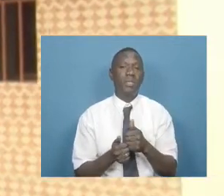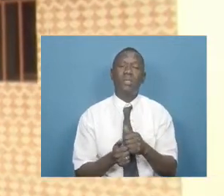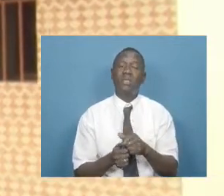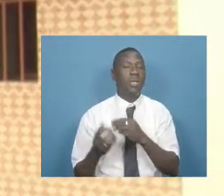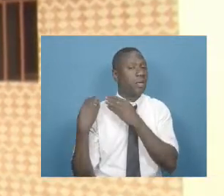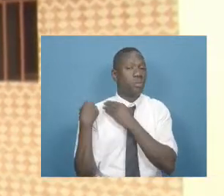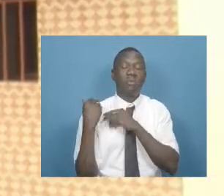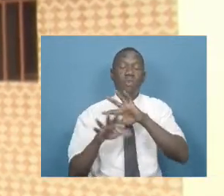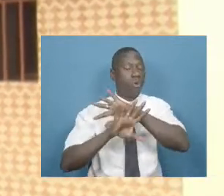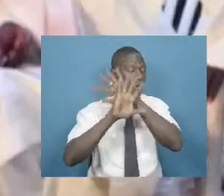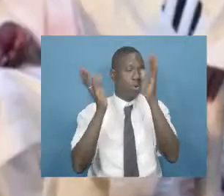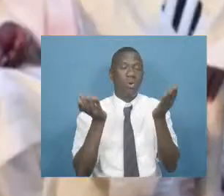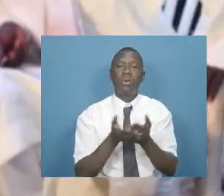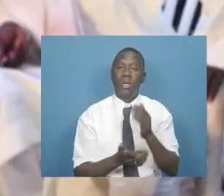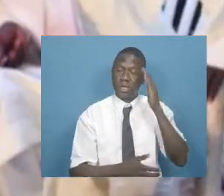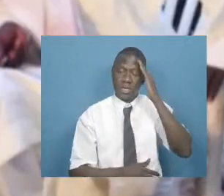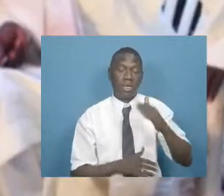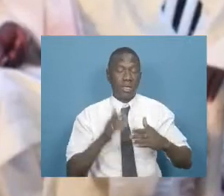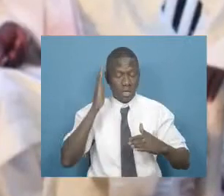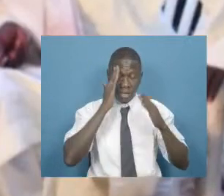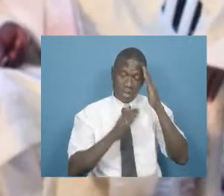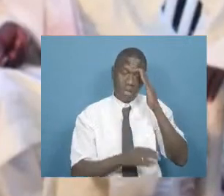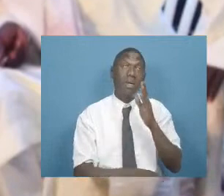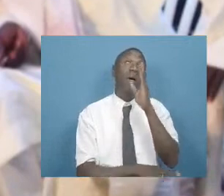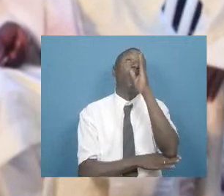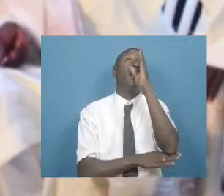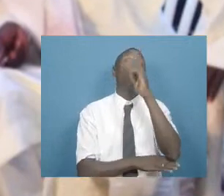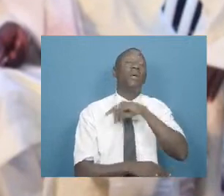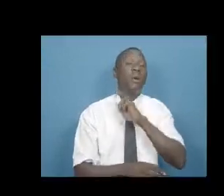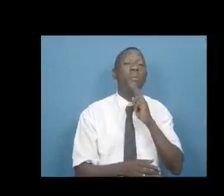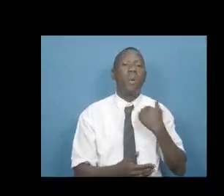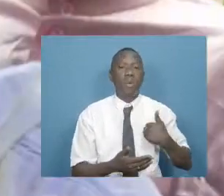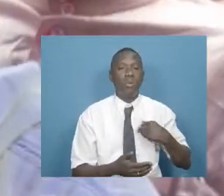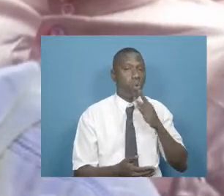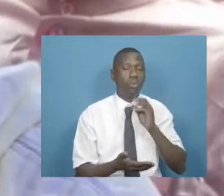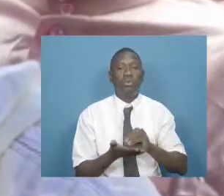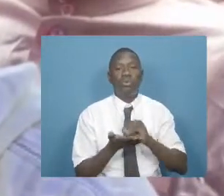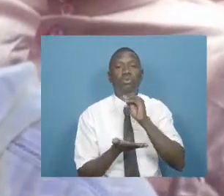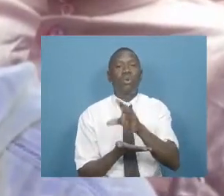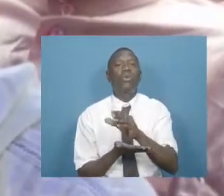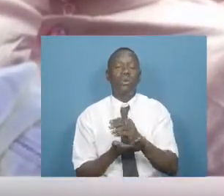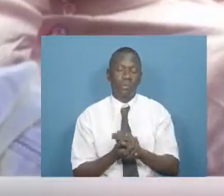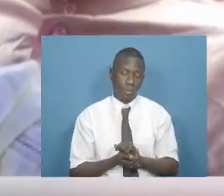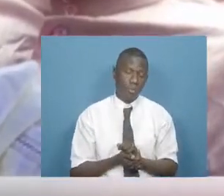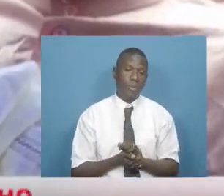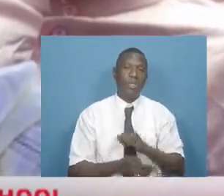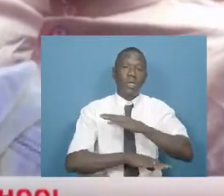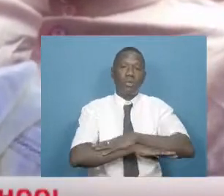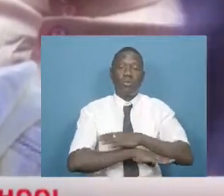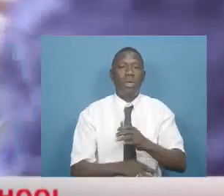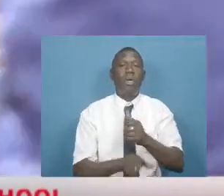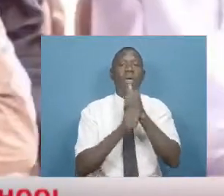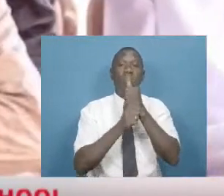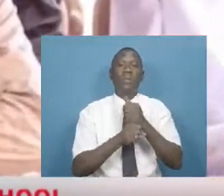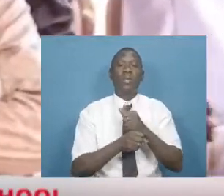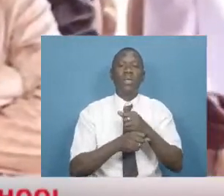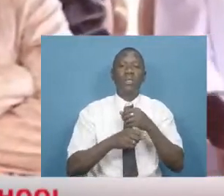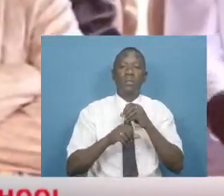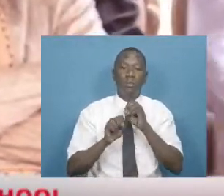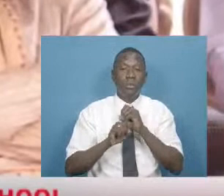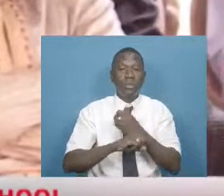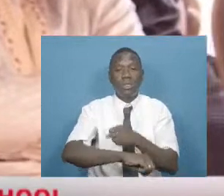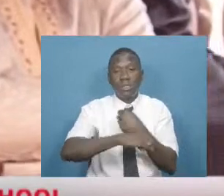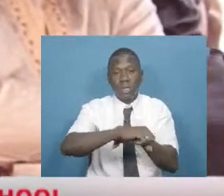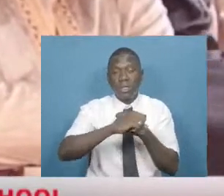I thank Allah and the sponsors. The school will help in propagating Islam and spreading